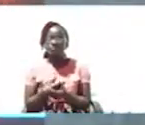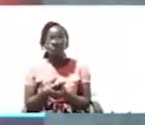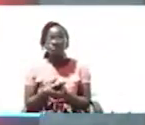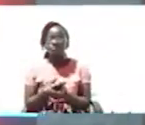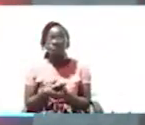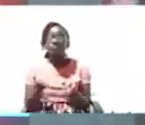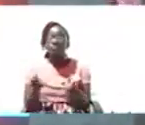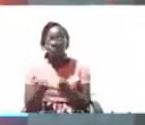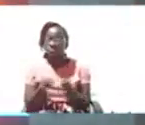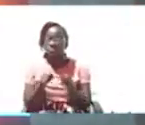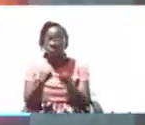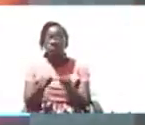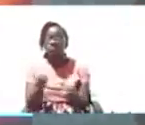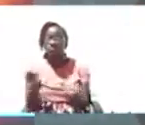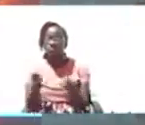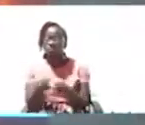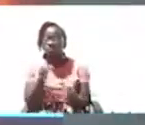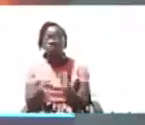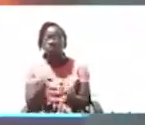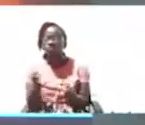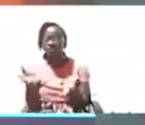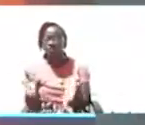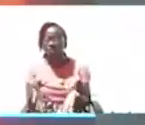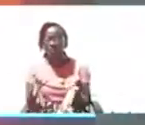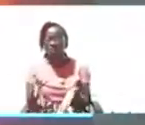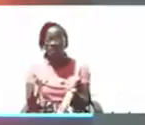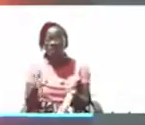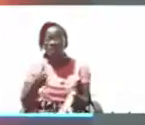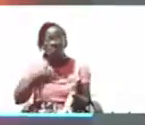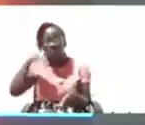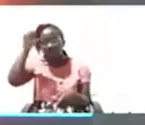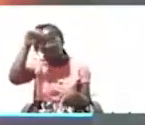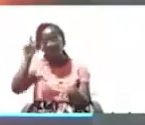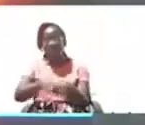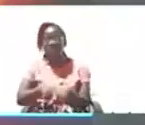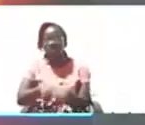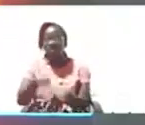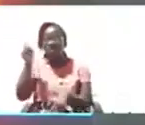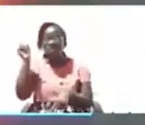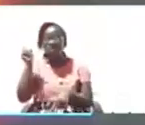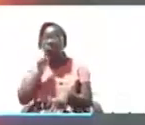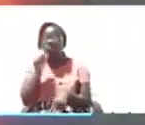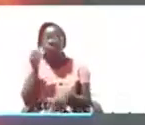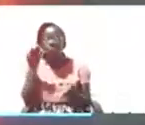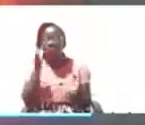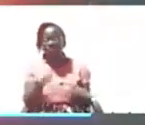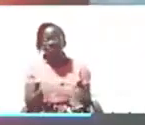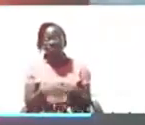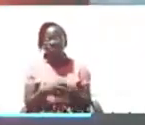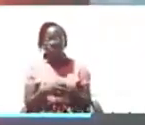If you had been here, my brother would not have died. Oh, hallelujah. Amen. Yes,